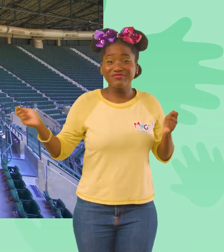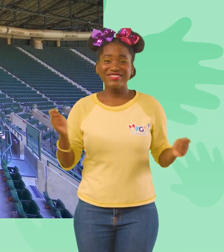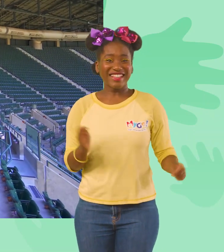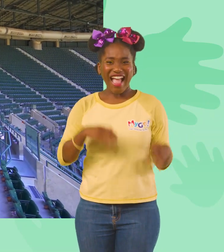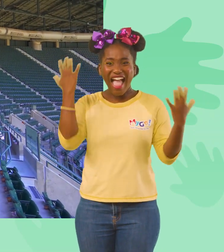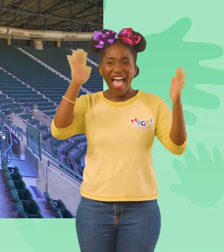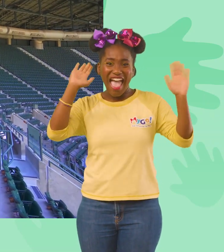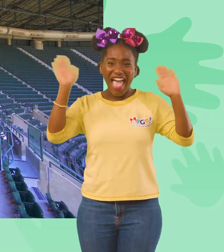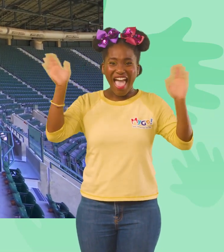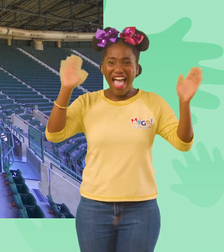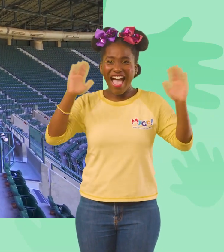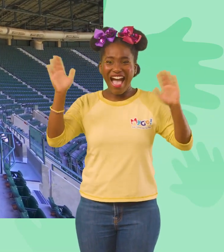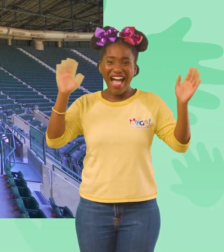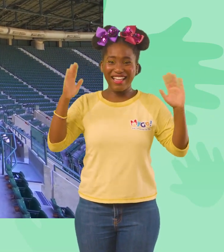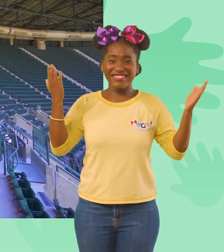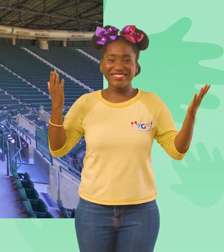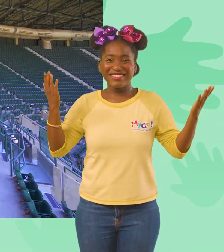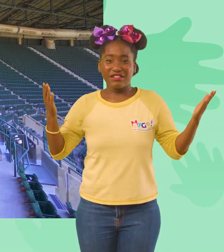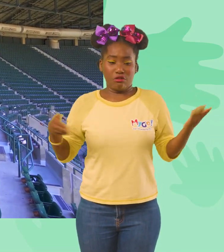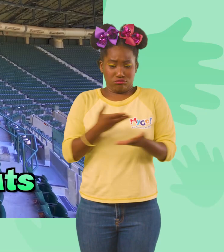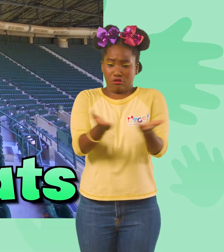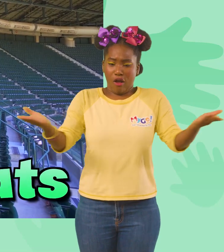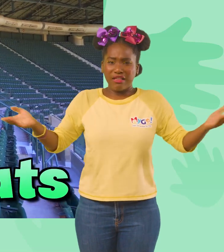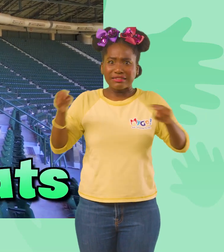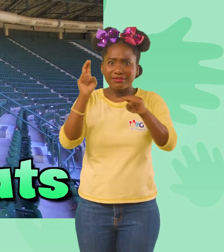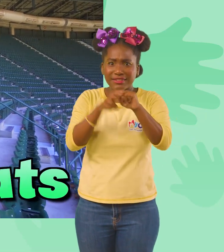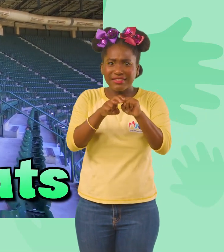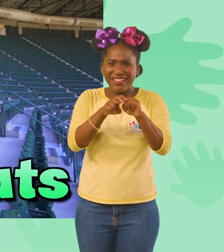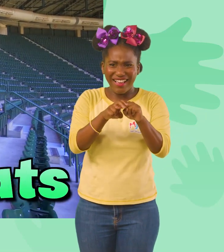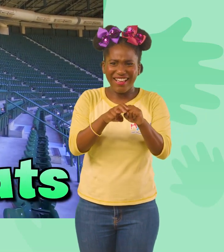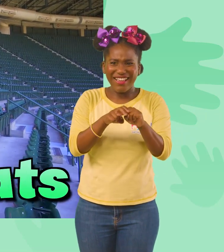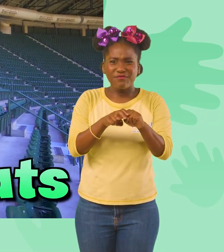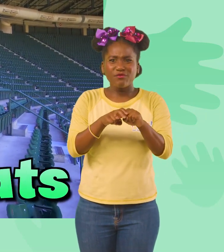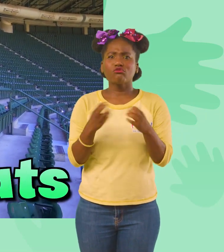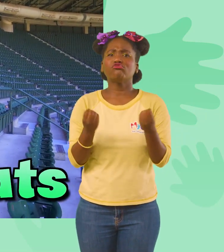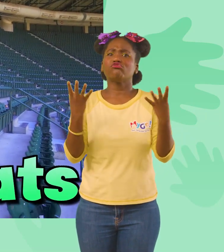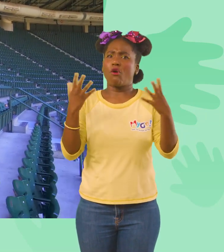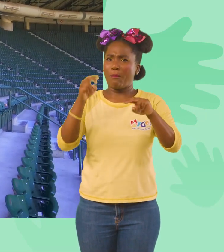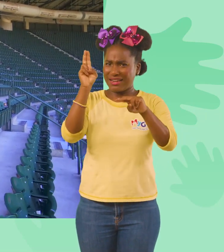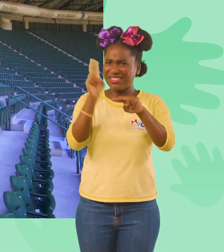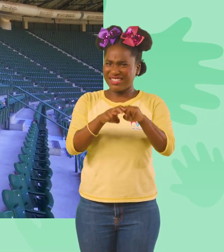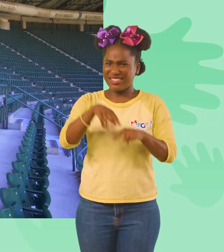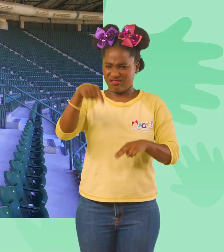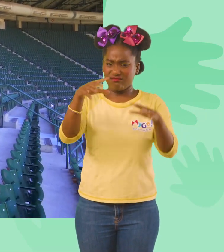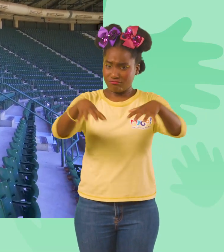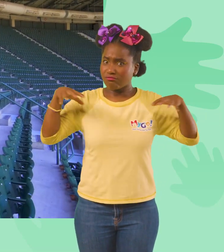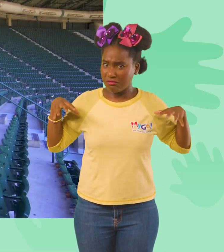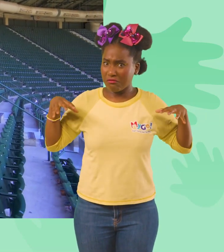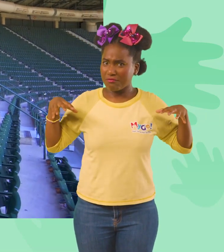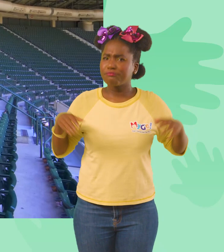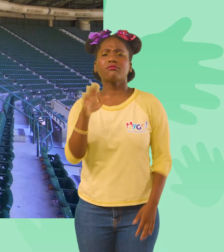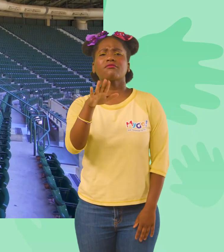Bye-bye! Whoa, hey! Whoa, check out these seats. Whoa, there's so many seats in this stadium.